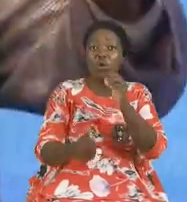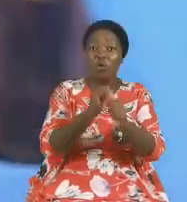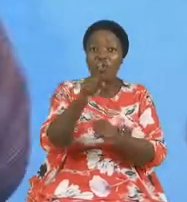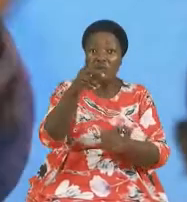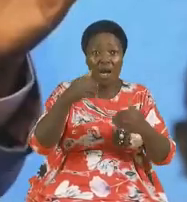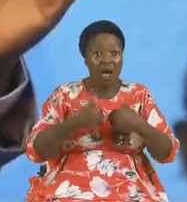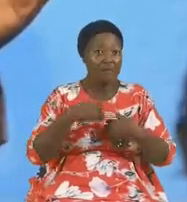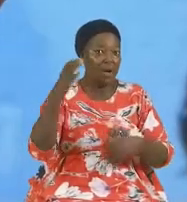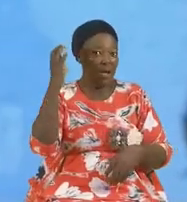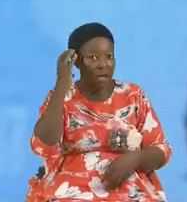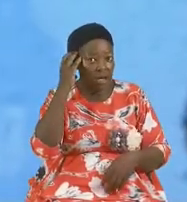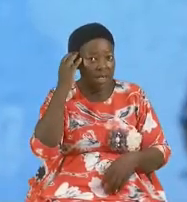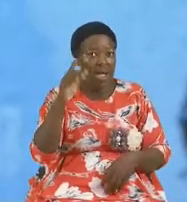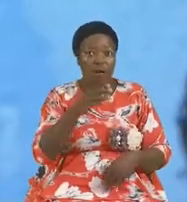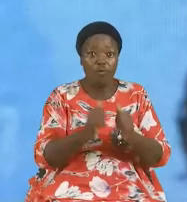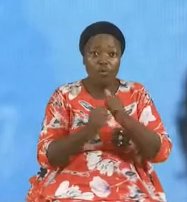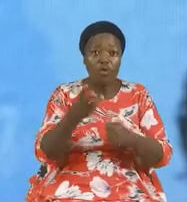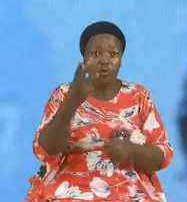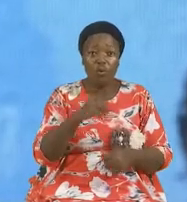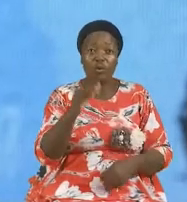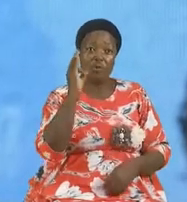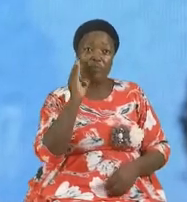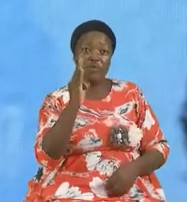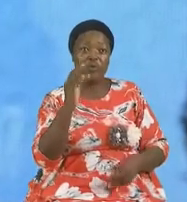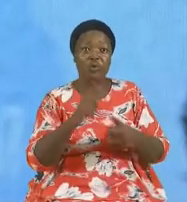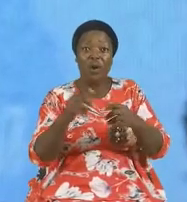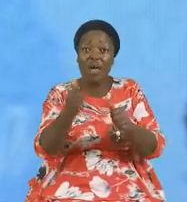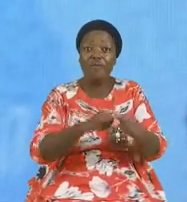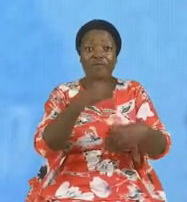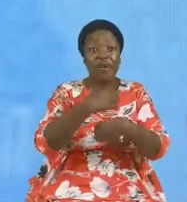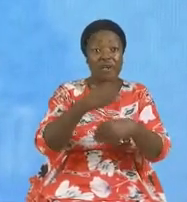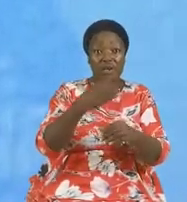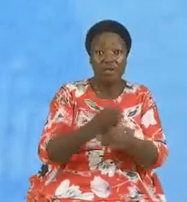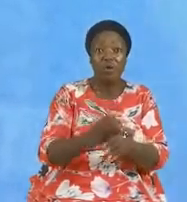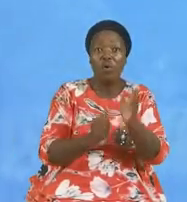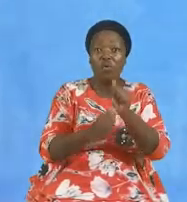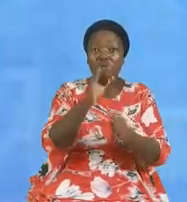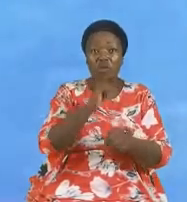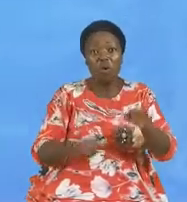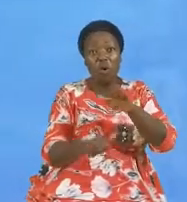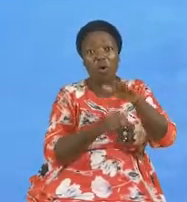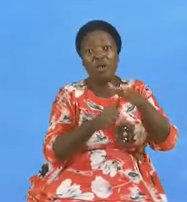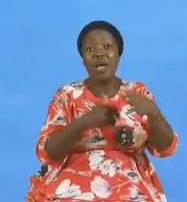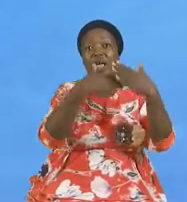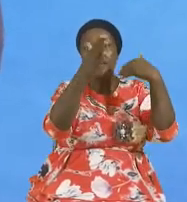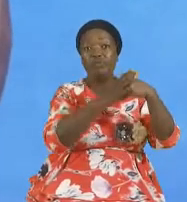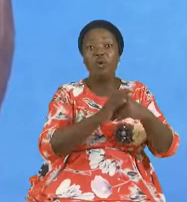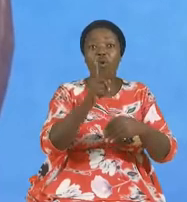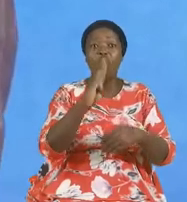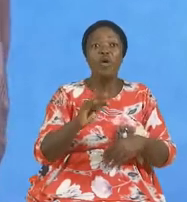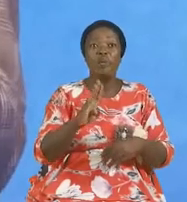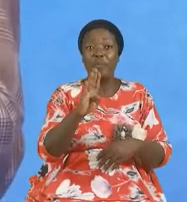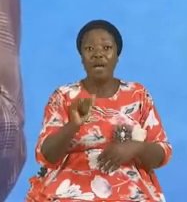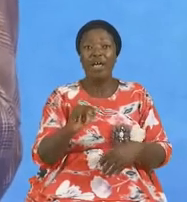the hope of the gospel, which ye have heard, and which was preached to every